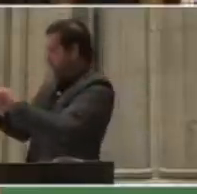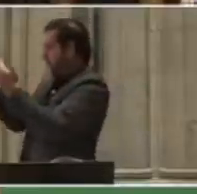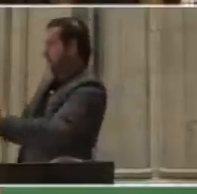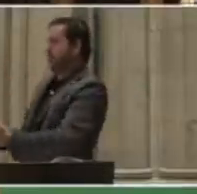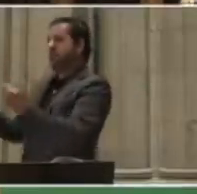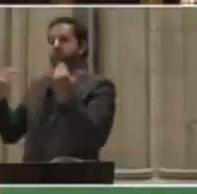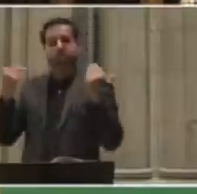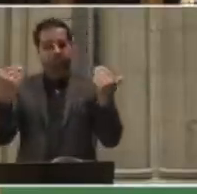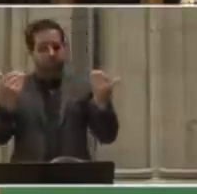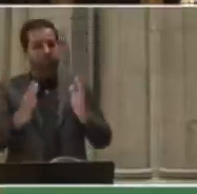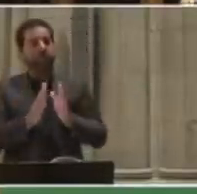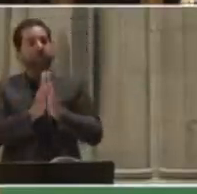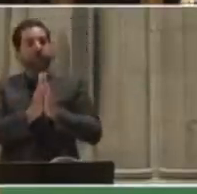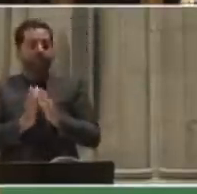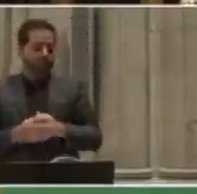Let us pray.